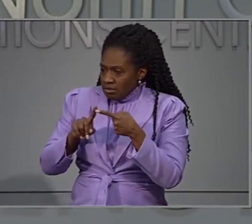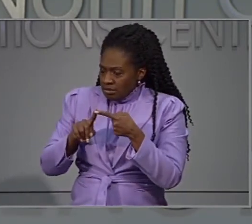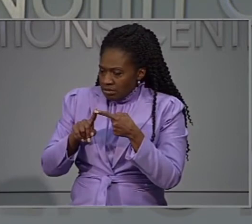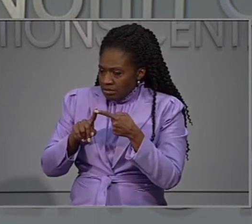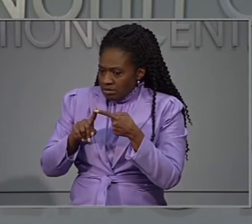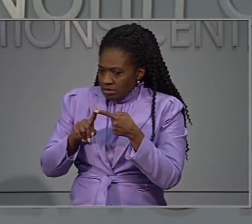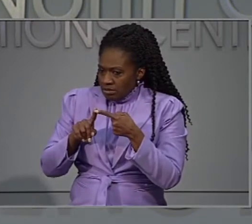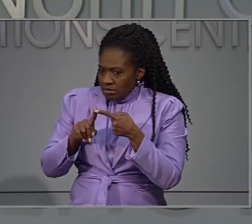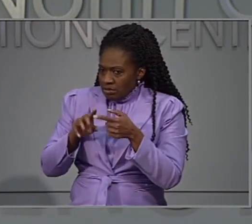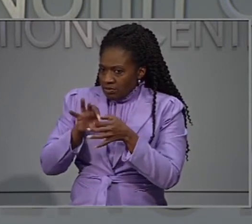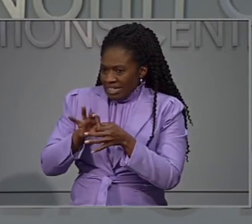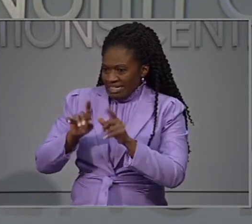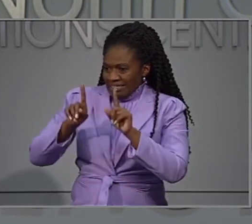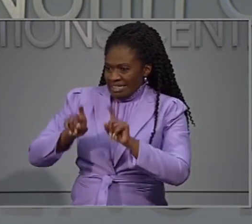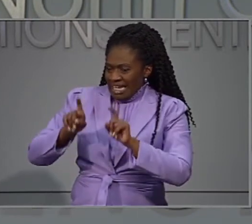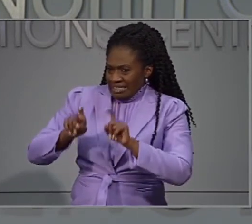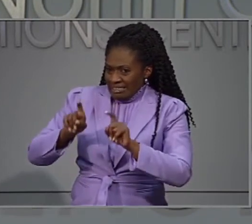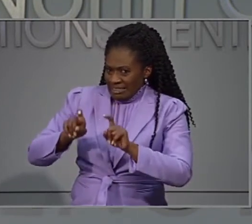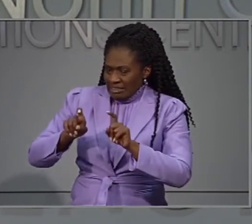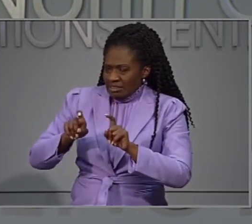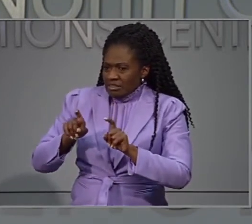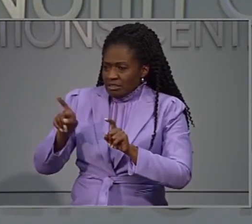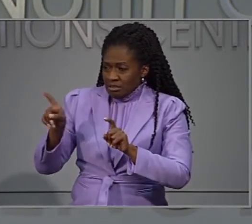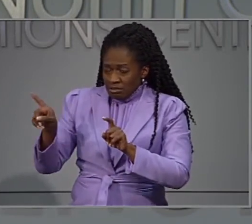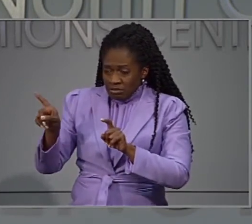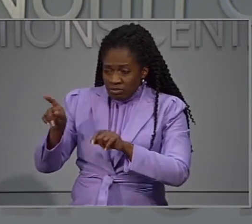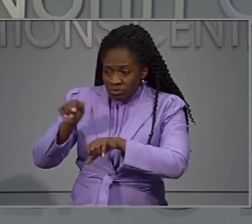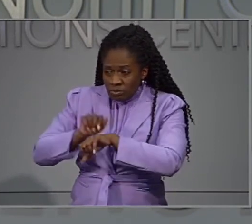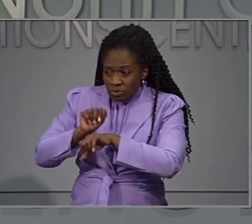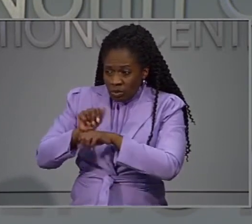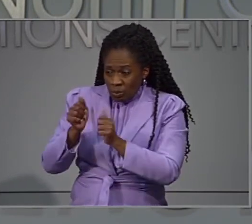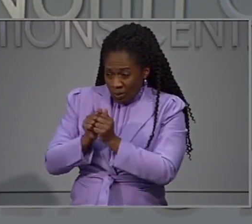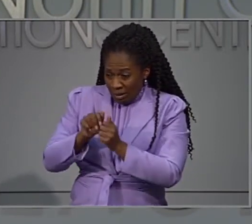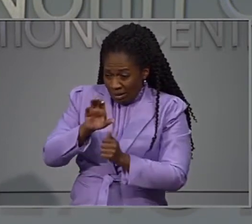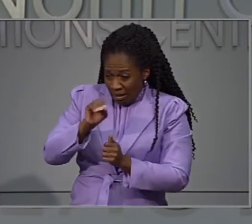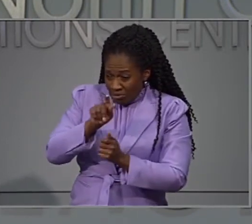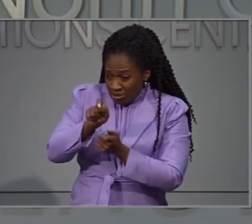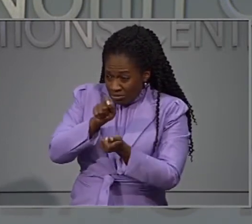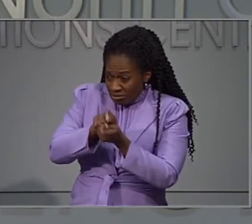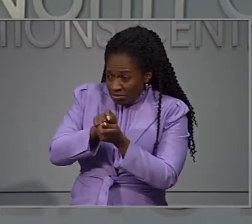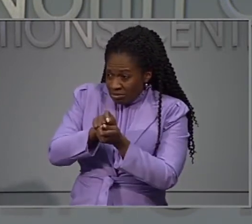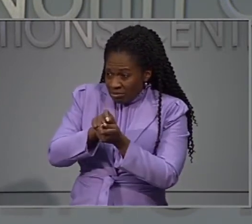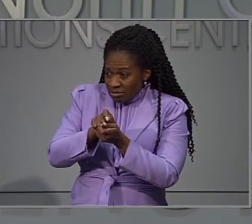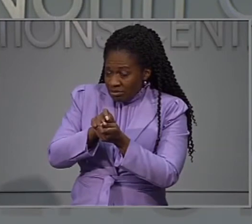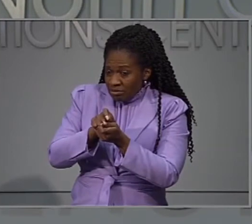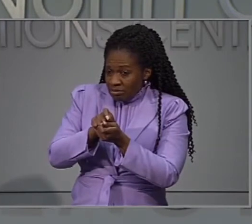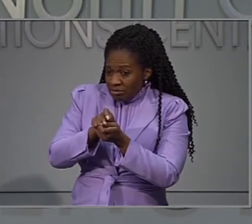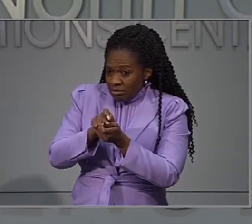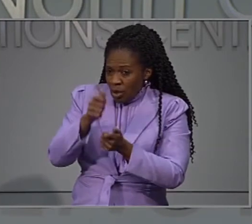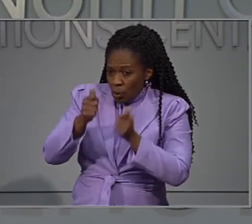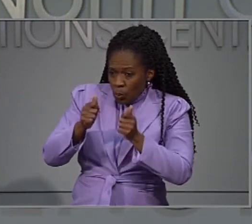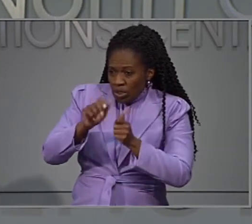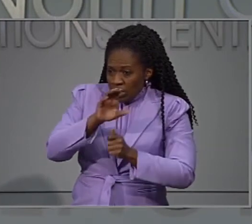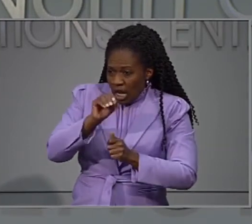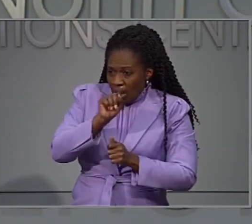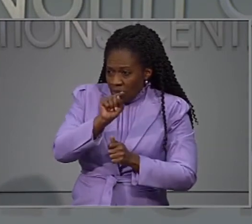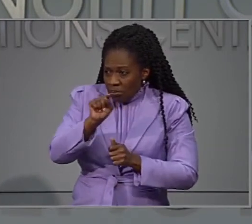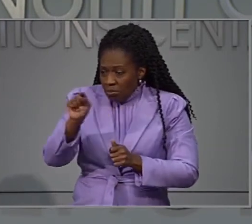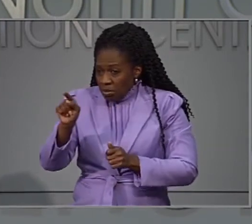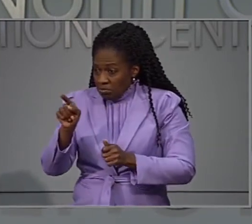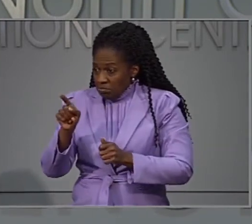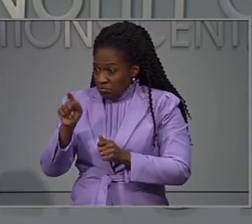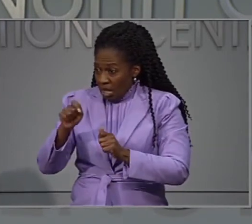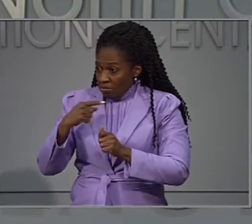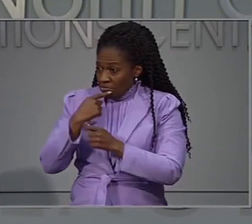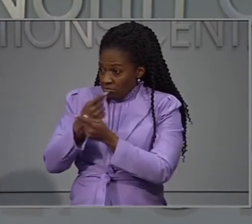about testing. And are you working specifically with companies, and are you in a position to say which companies they are, or